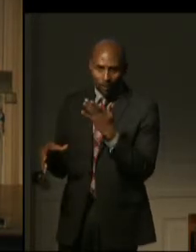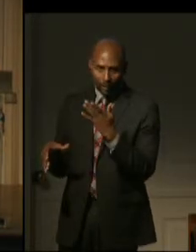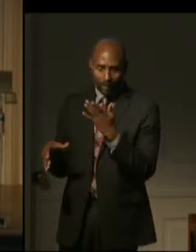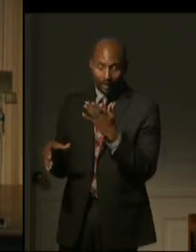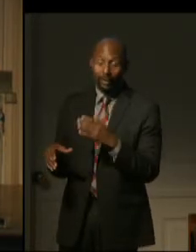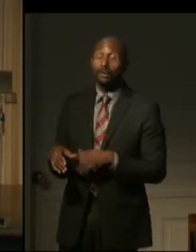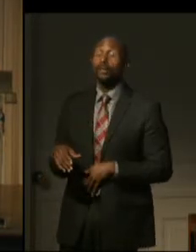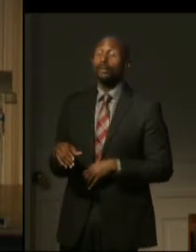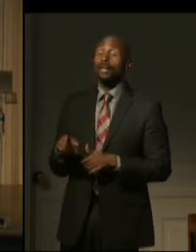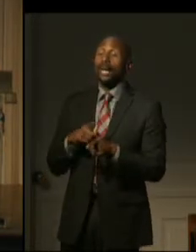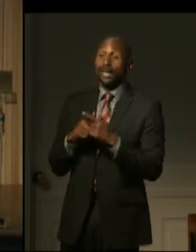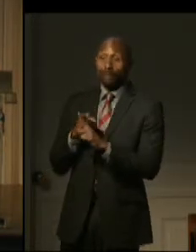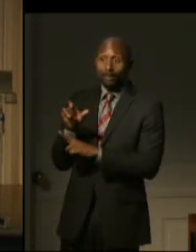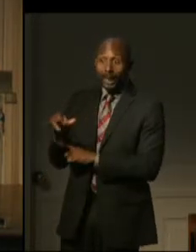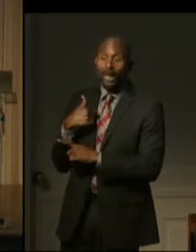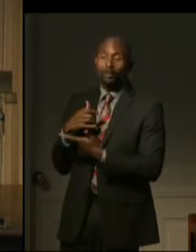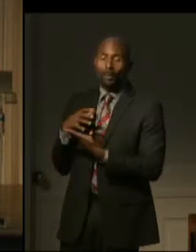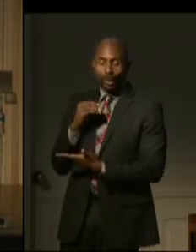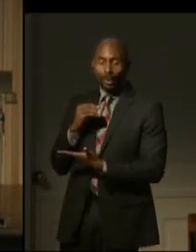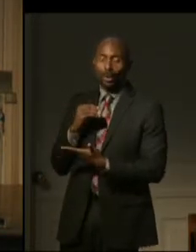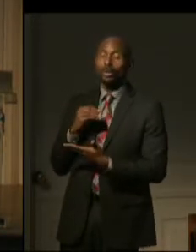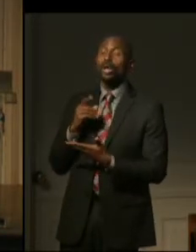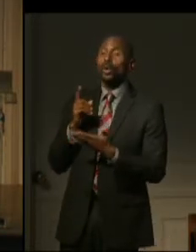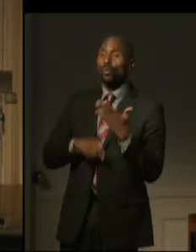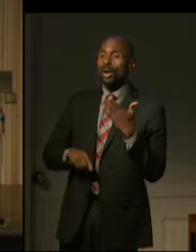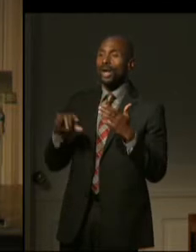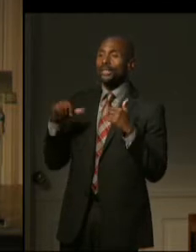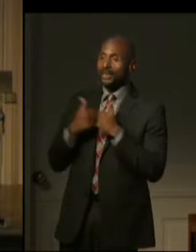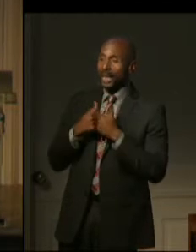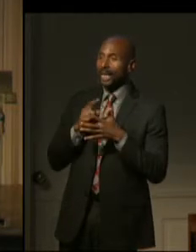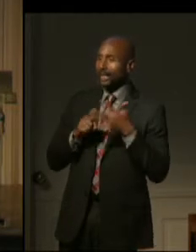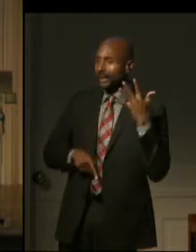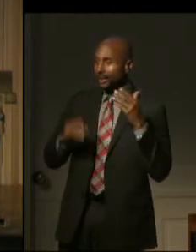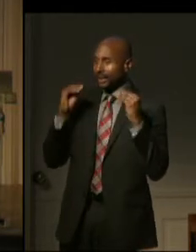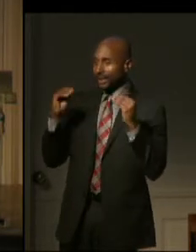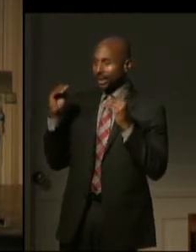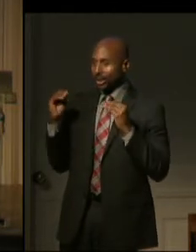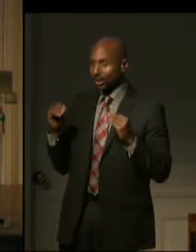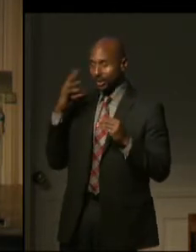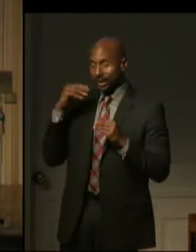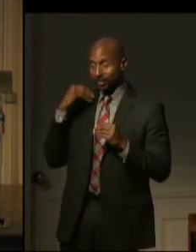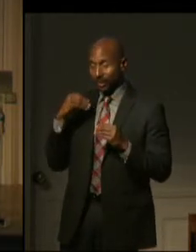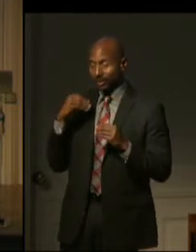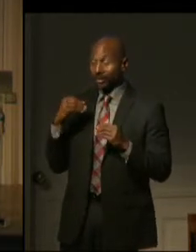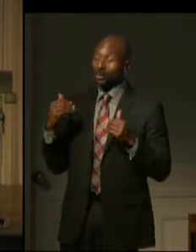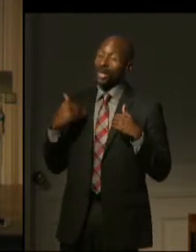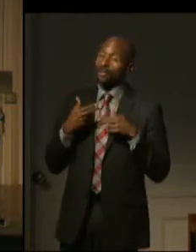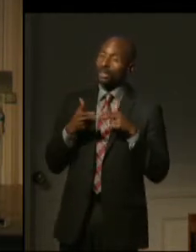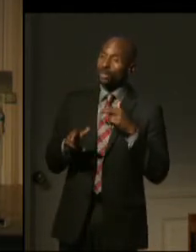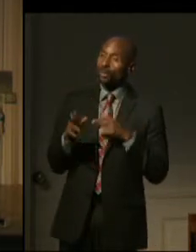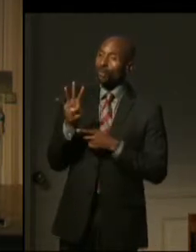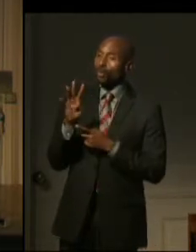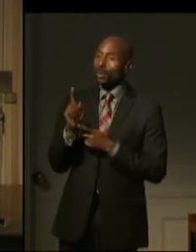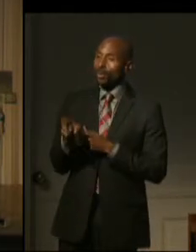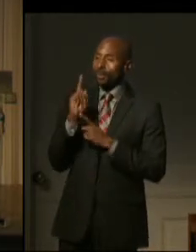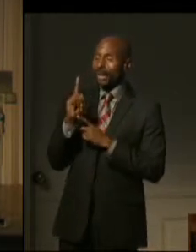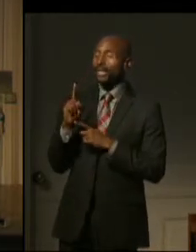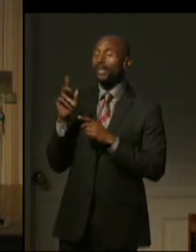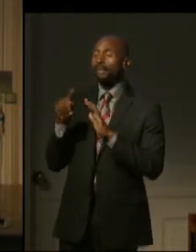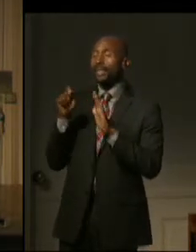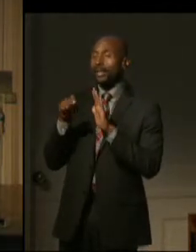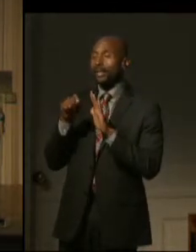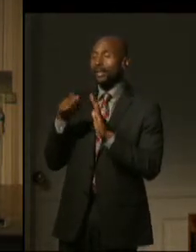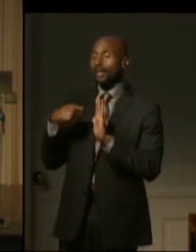the challenges are that teachers face. So what I want to show you is just one short 4-minute video of a teacher. And this is